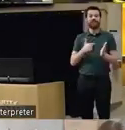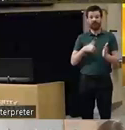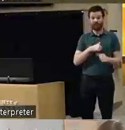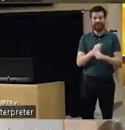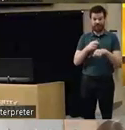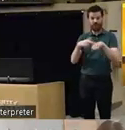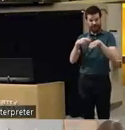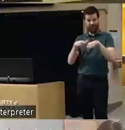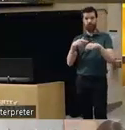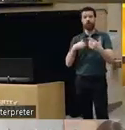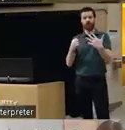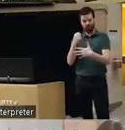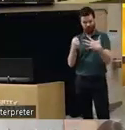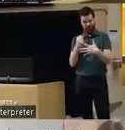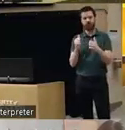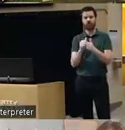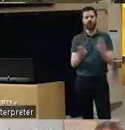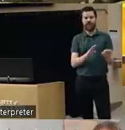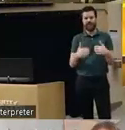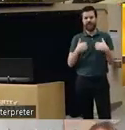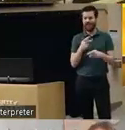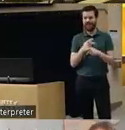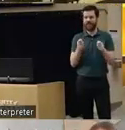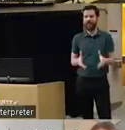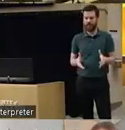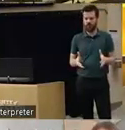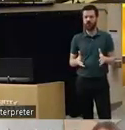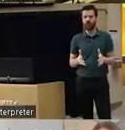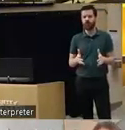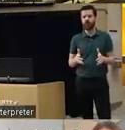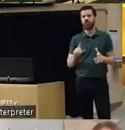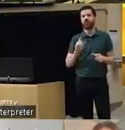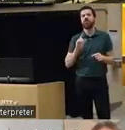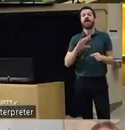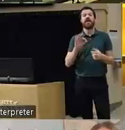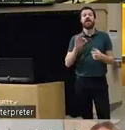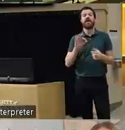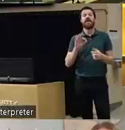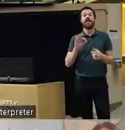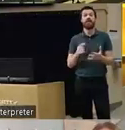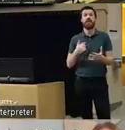the triage with the behavioral health care manager. I can say that the feedback is that